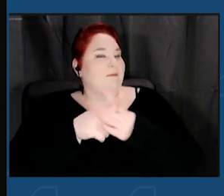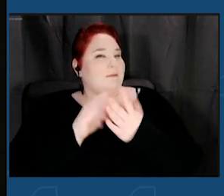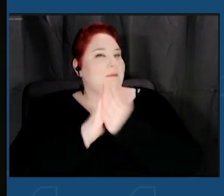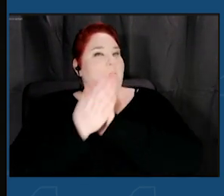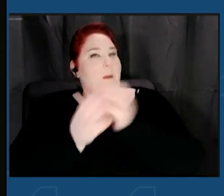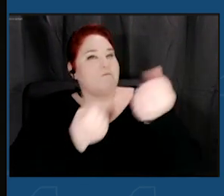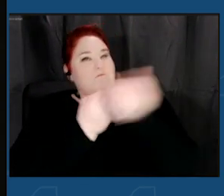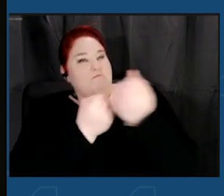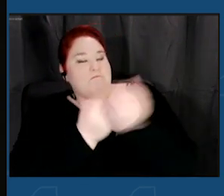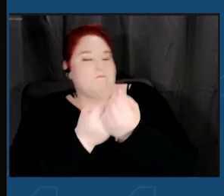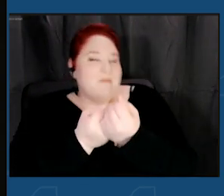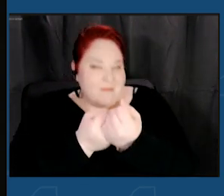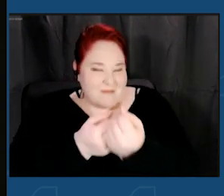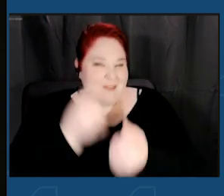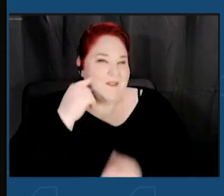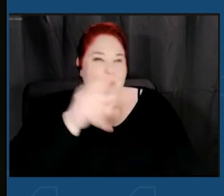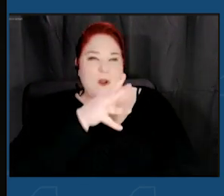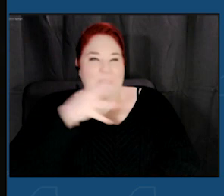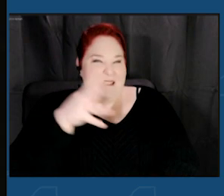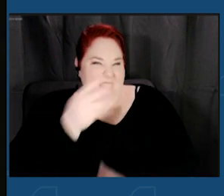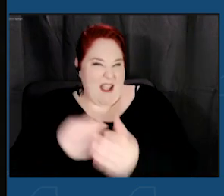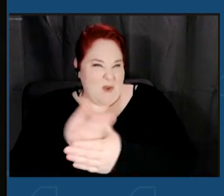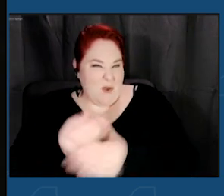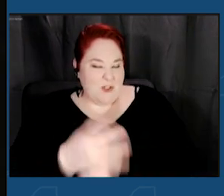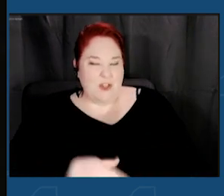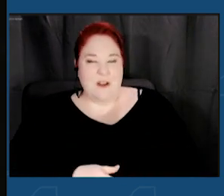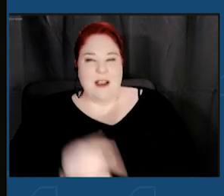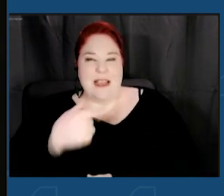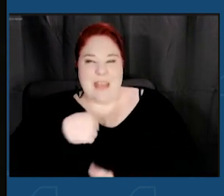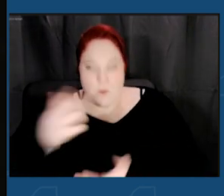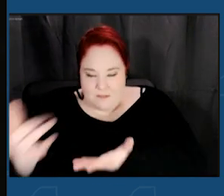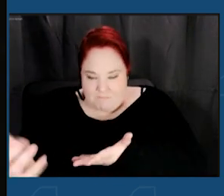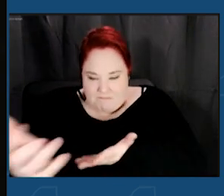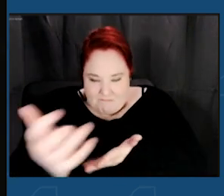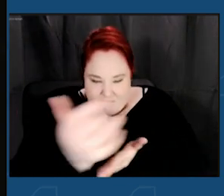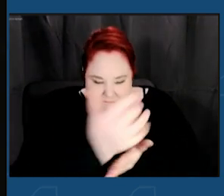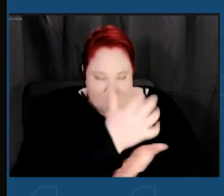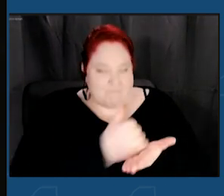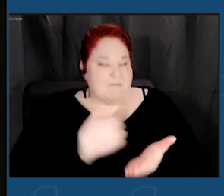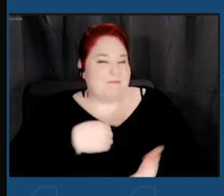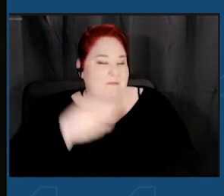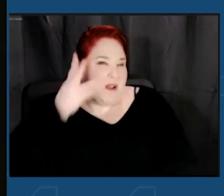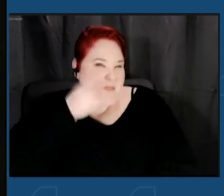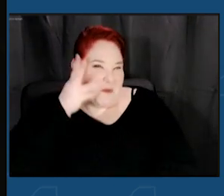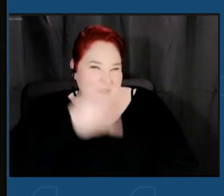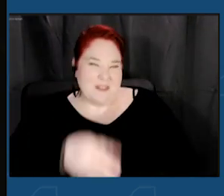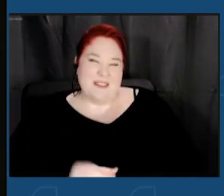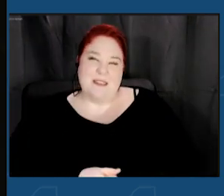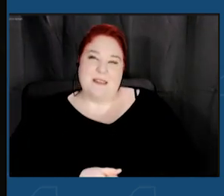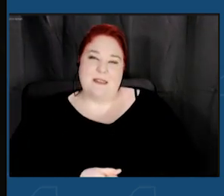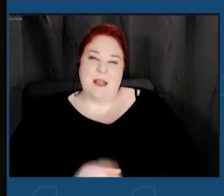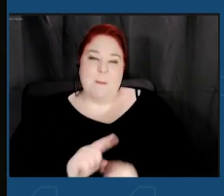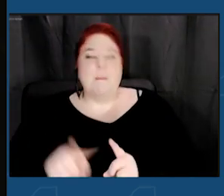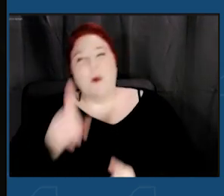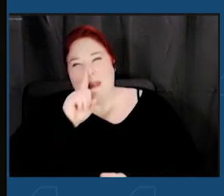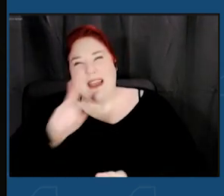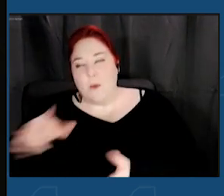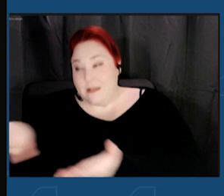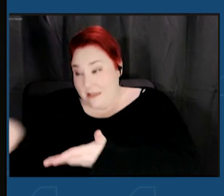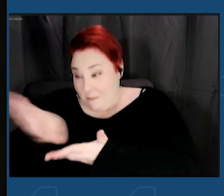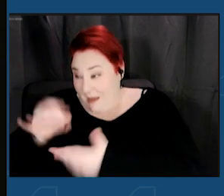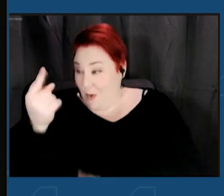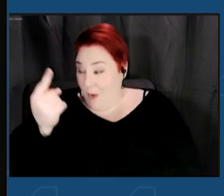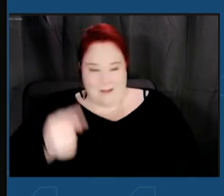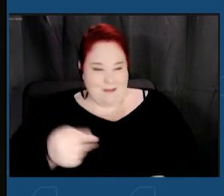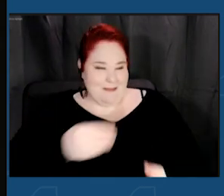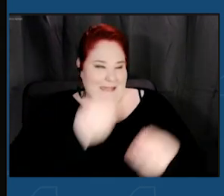agriculture, sitting there picking my strawberries. But for me, it was kind of like pick one, eat two, and you only got